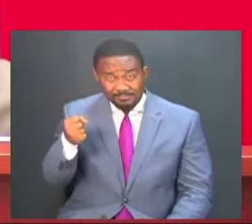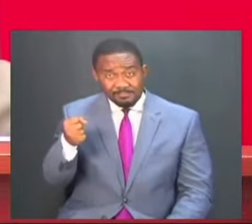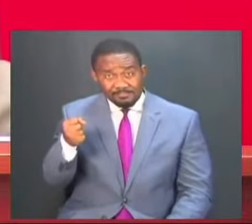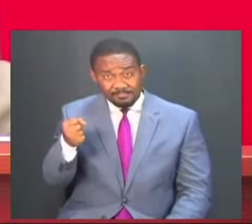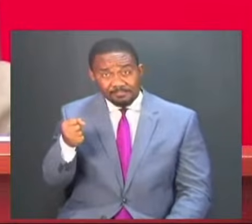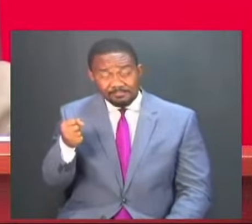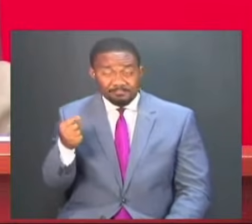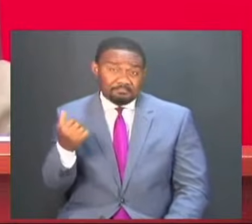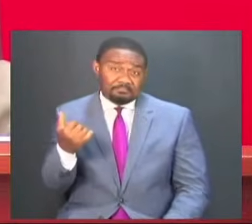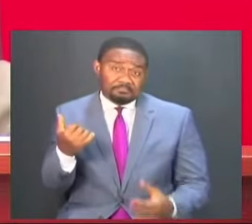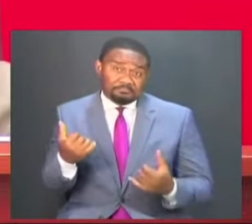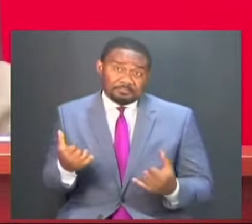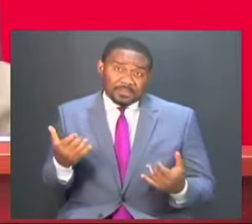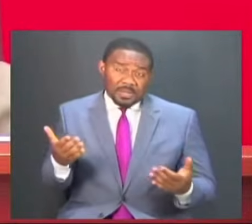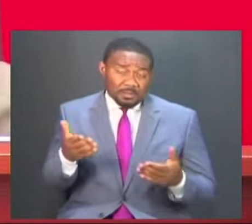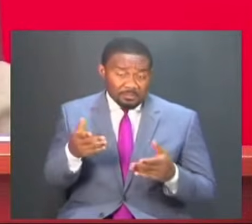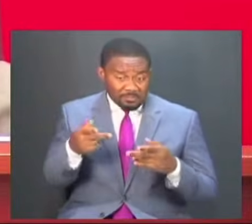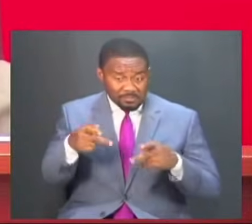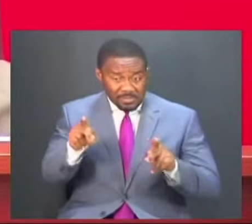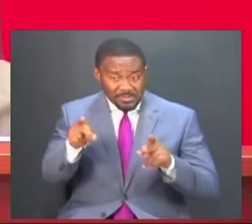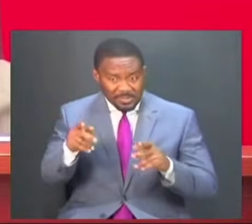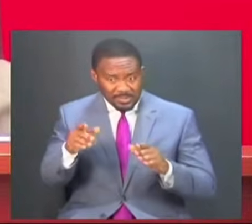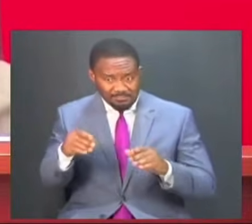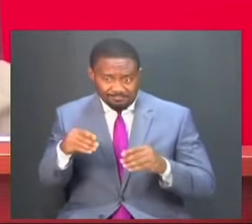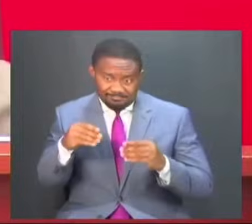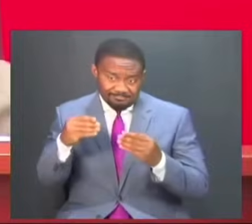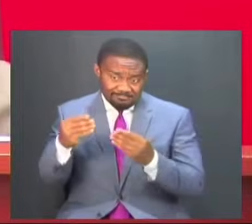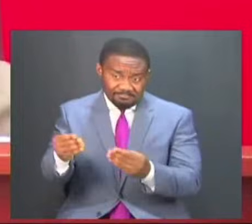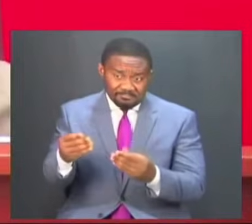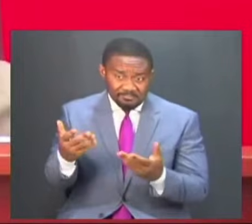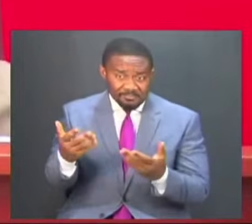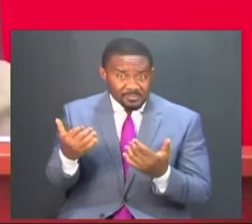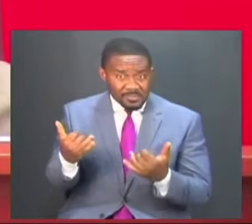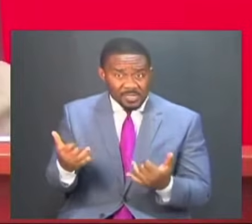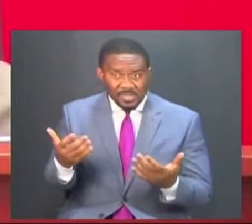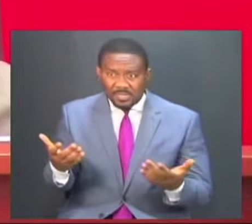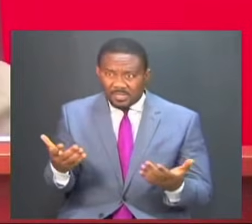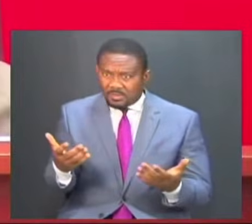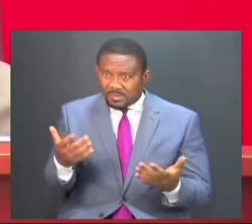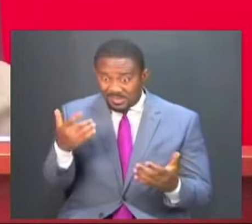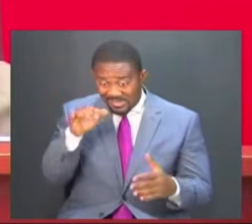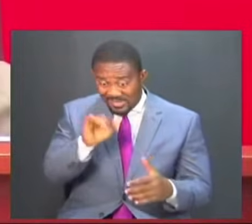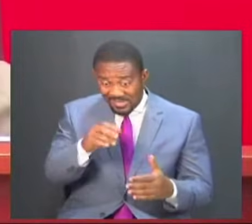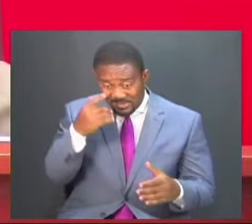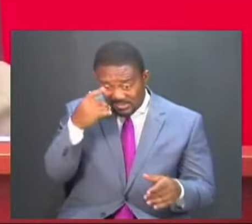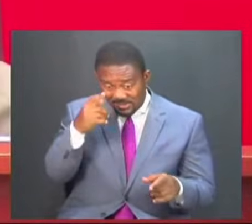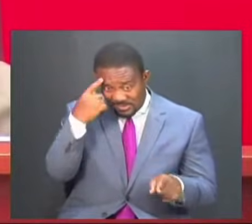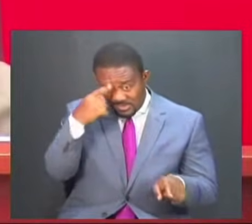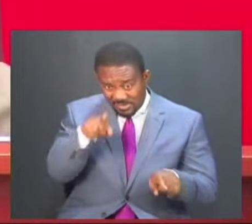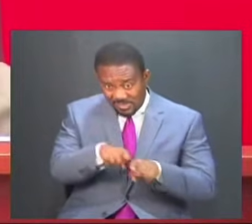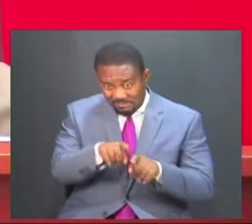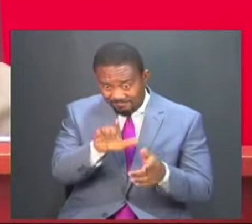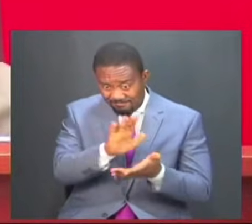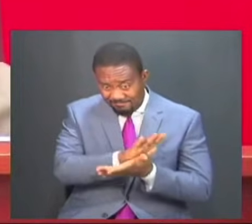leave is hereby granted. The agreement under reference is